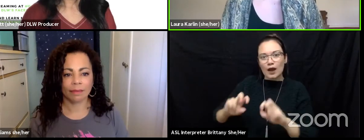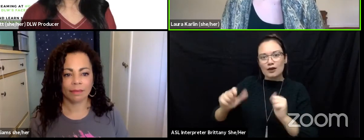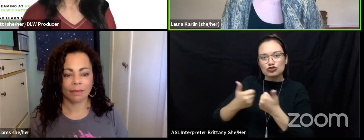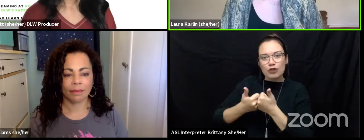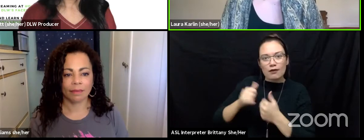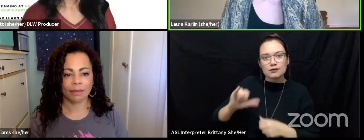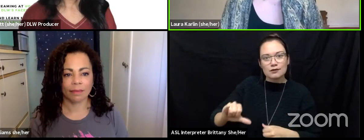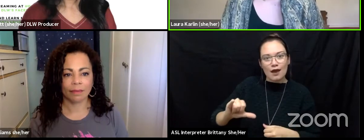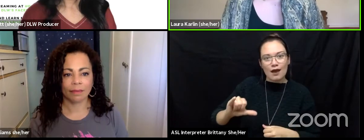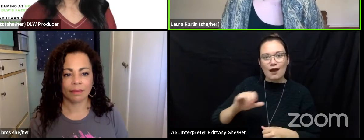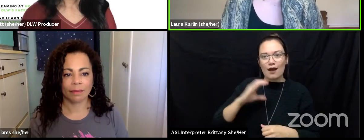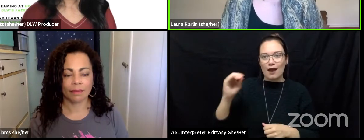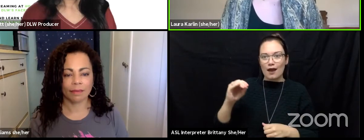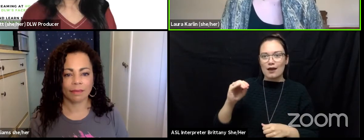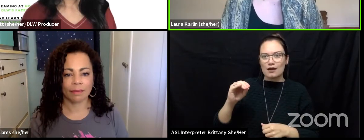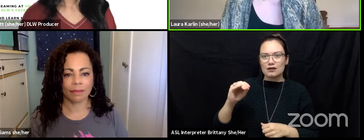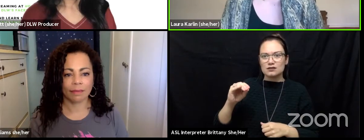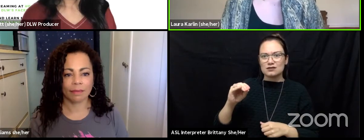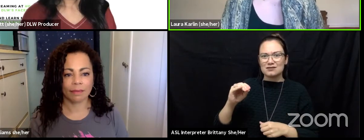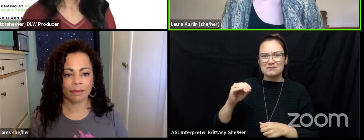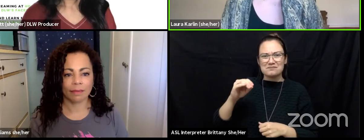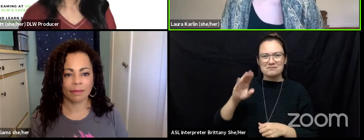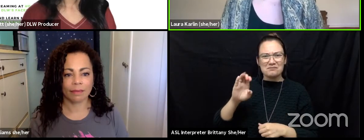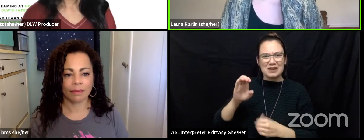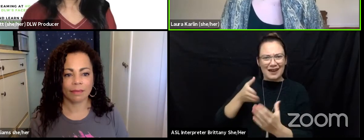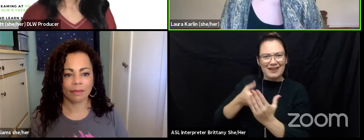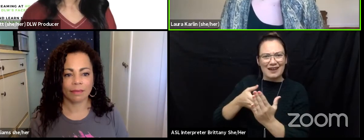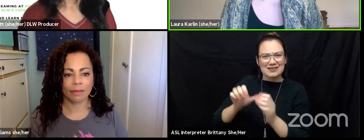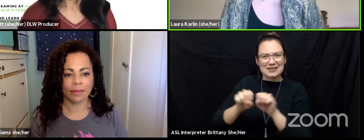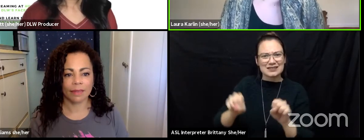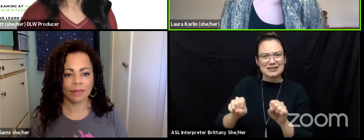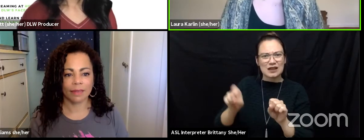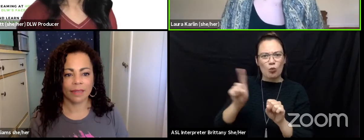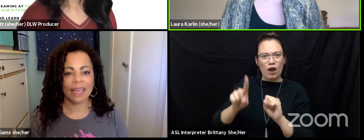and conspiring against those systems.